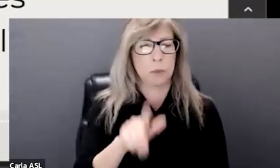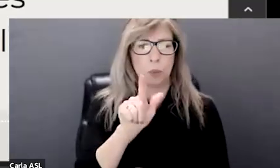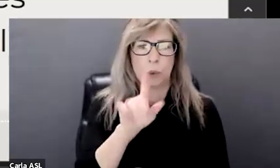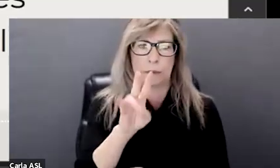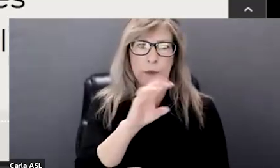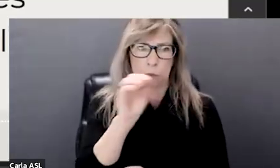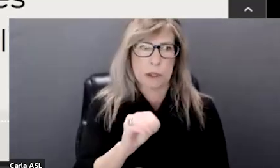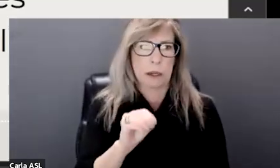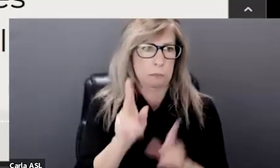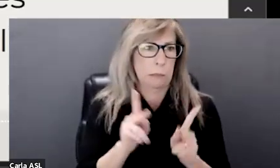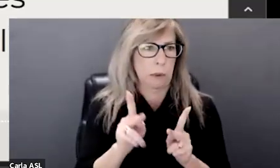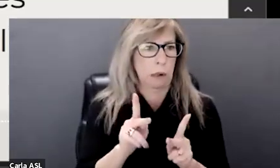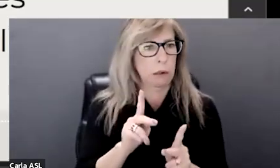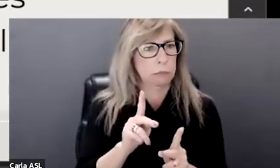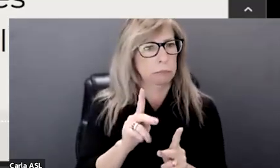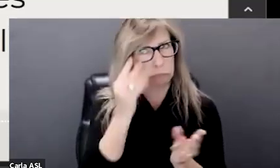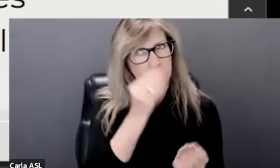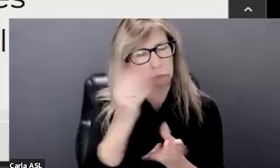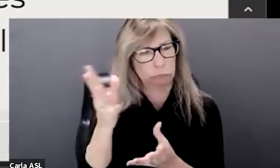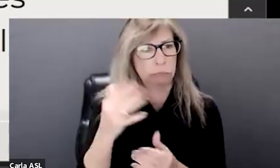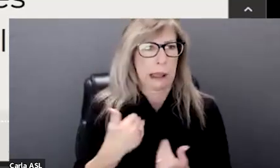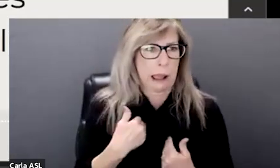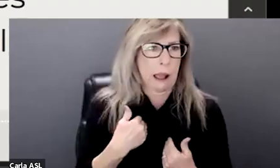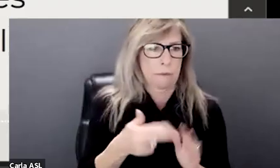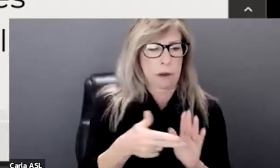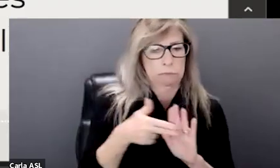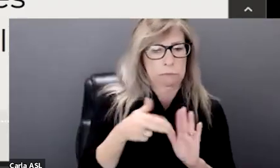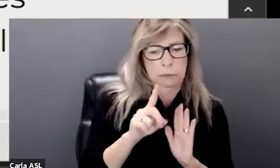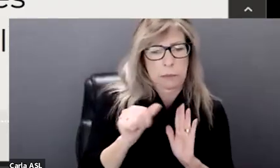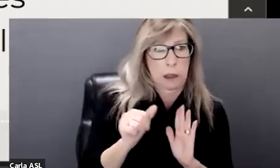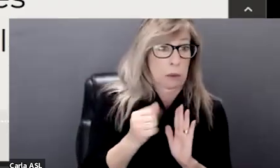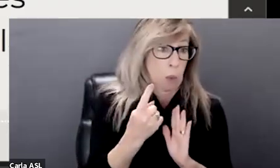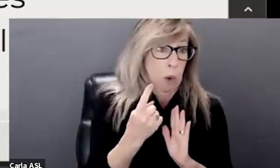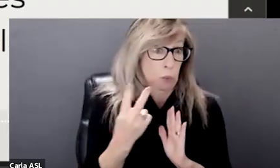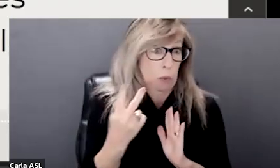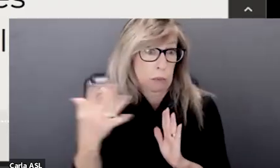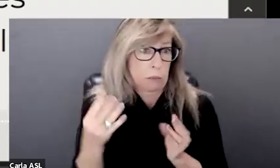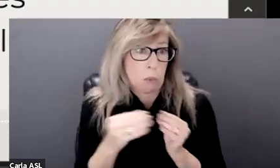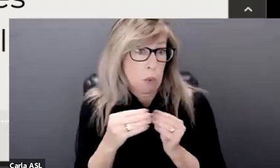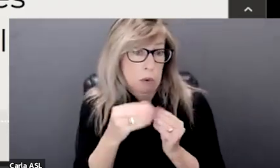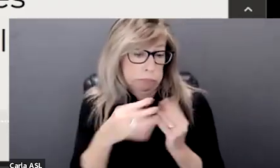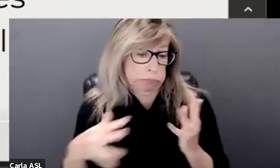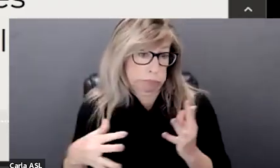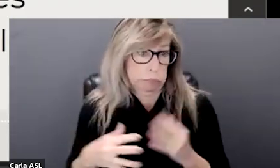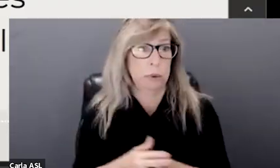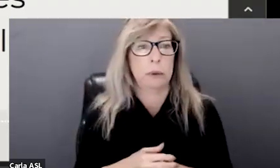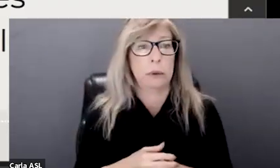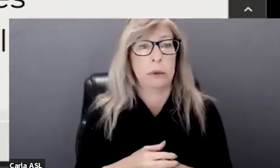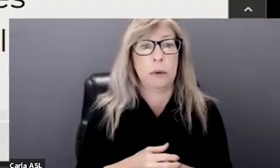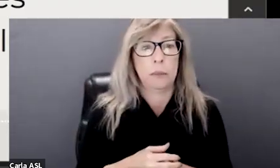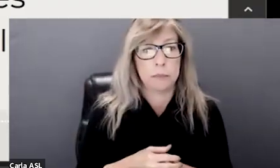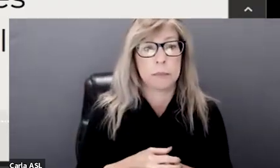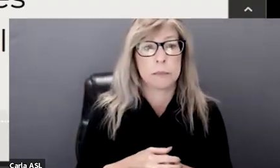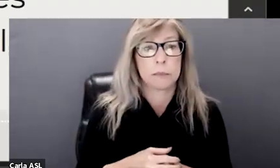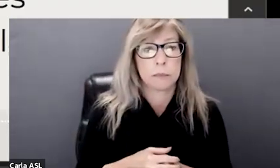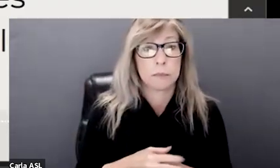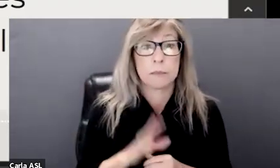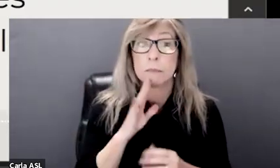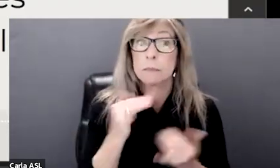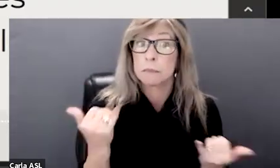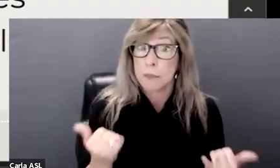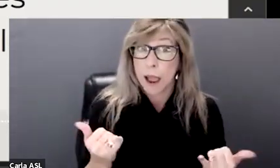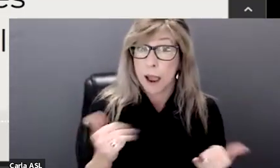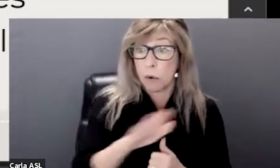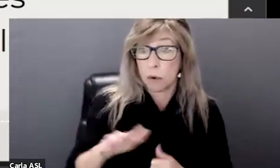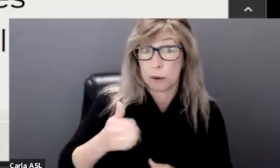having one or more disabilities. And as well, the number and proportion of people who experience disability in